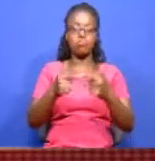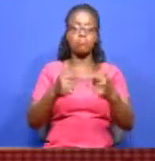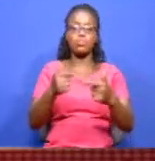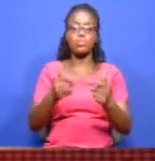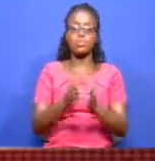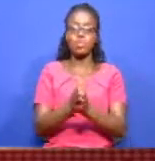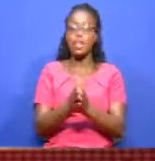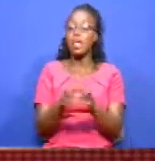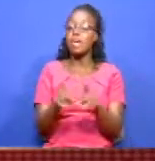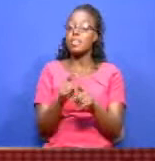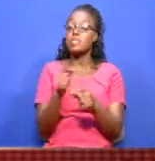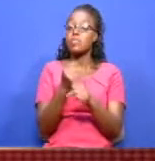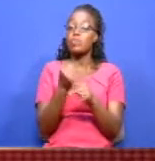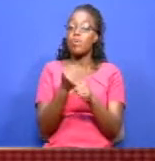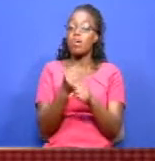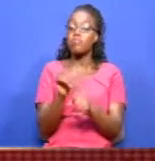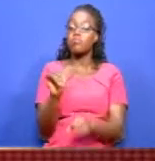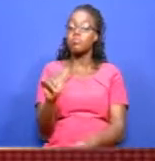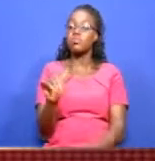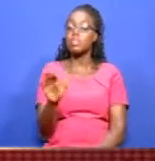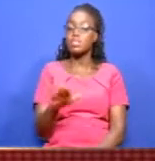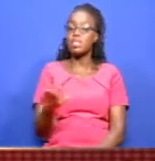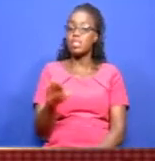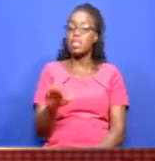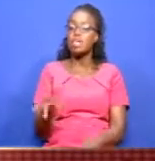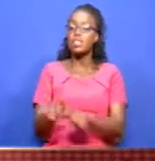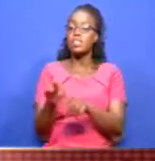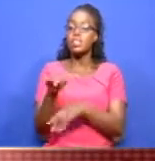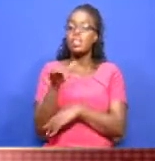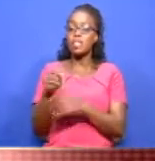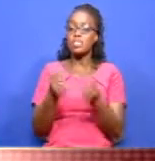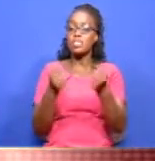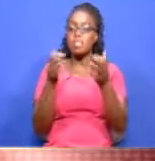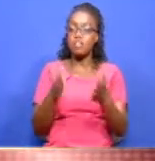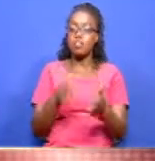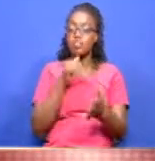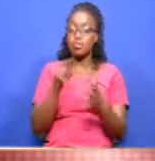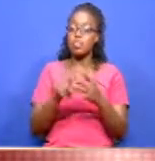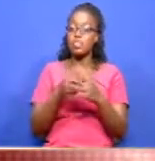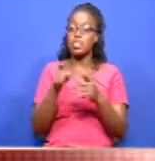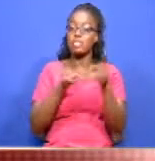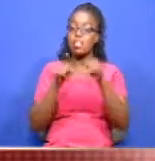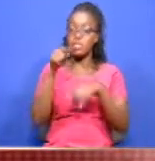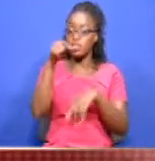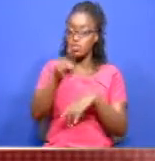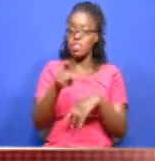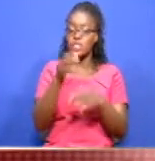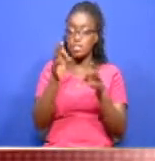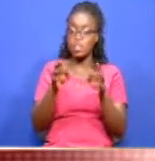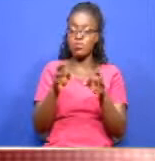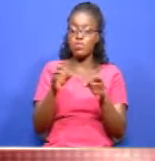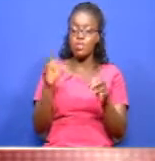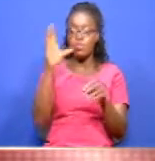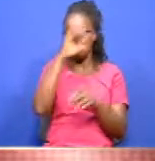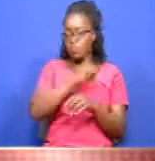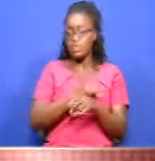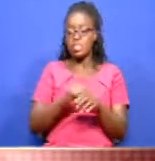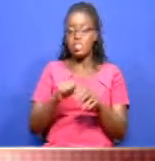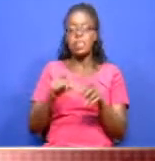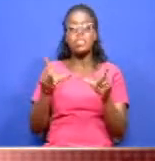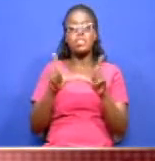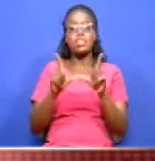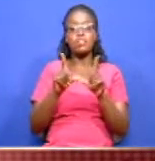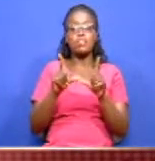of holding area, we still urge drivers, do not start your journey if you do not have your COVID negative